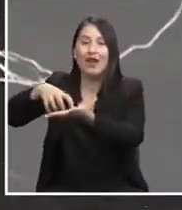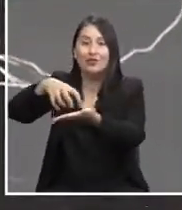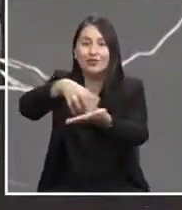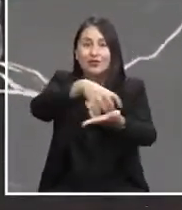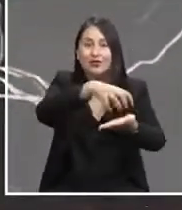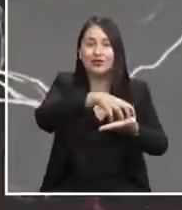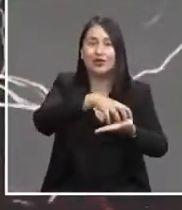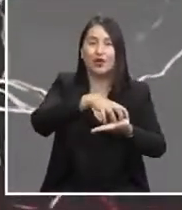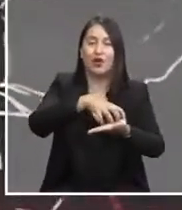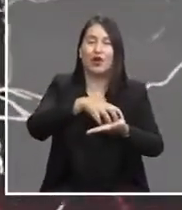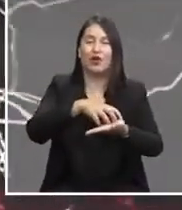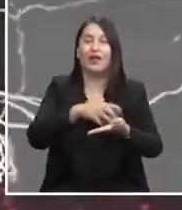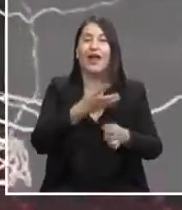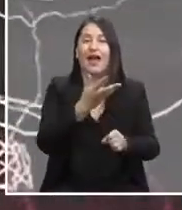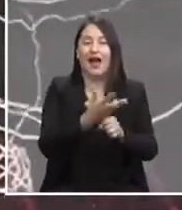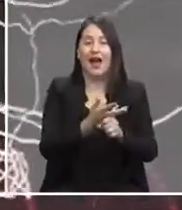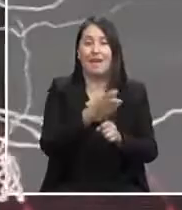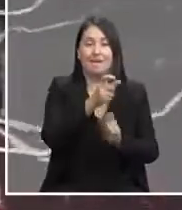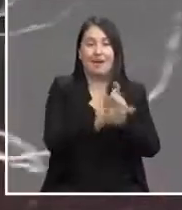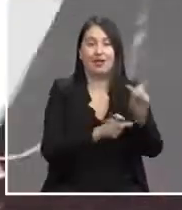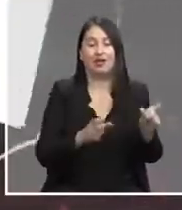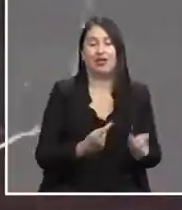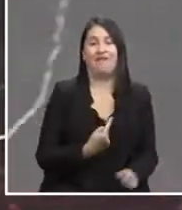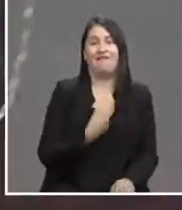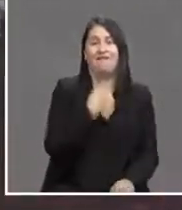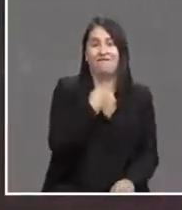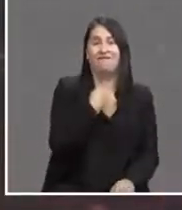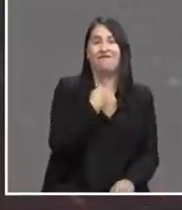now targets.